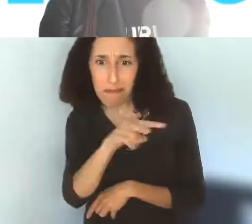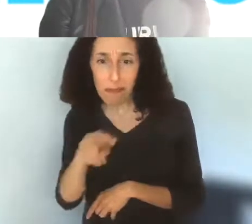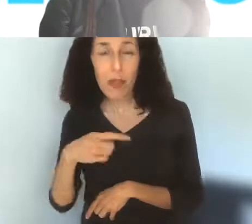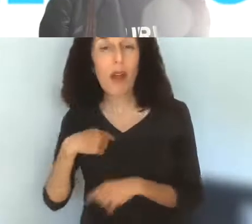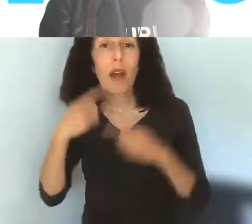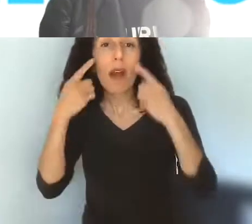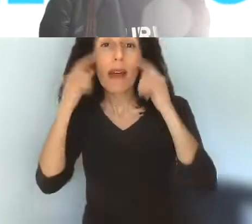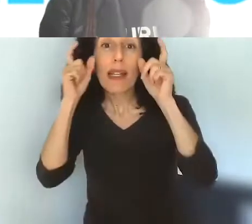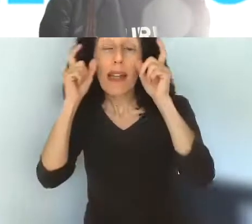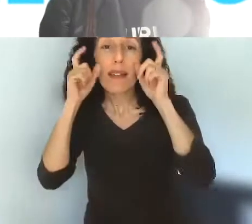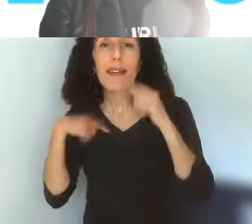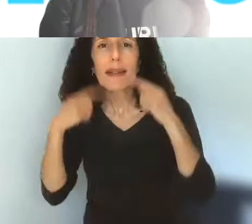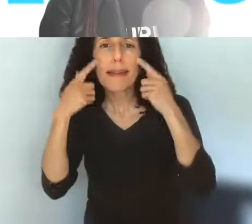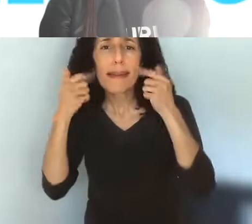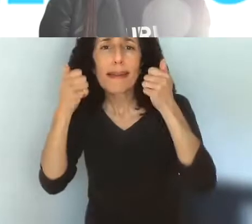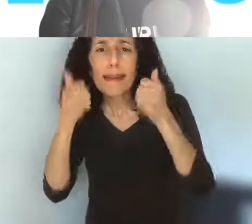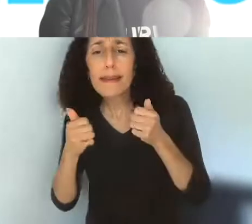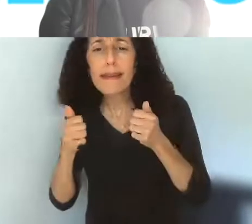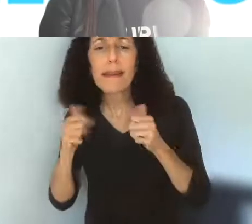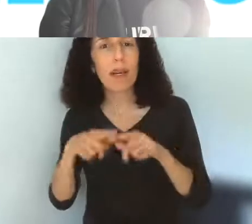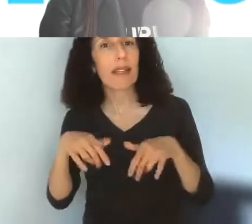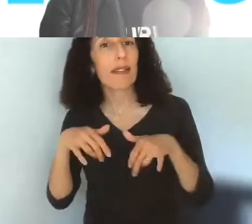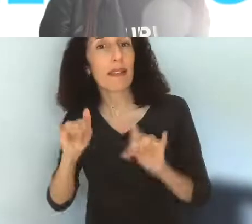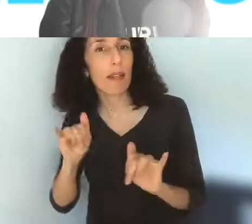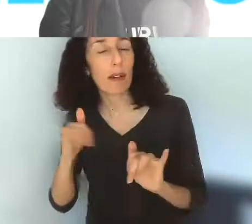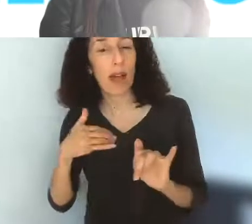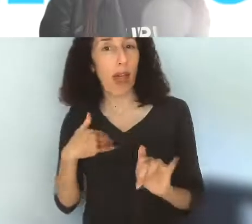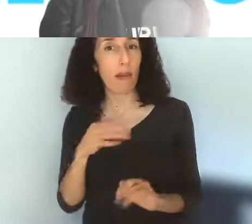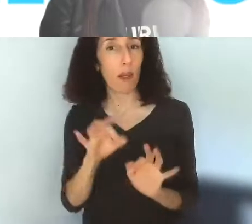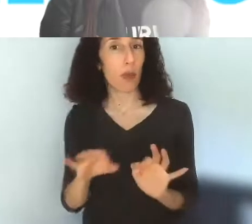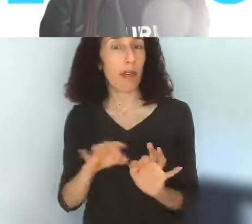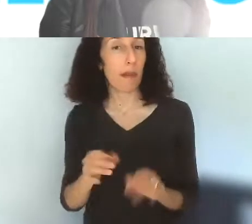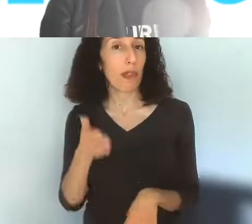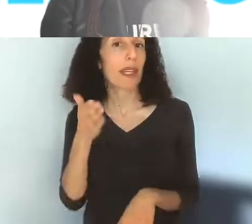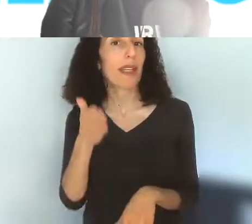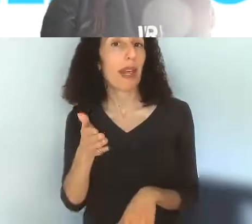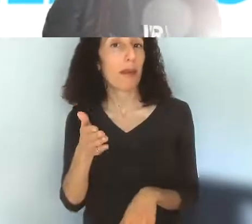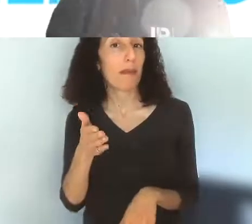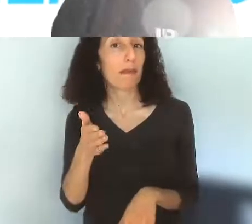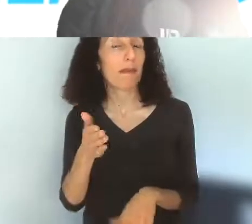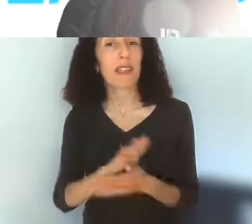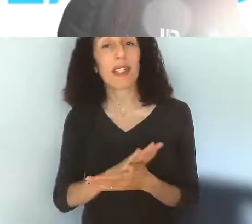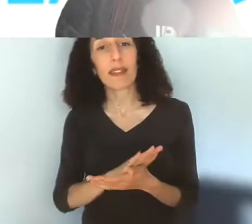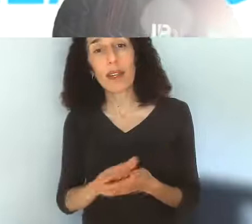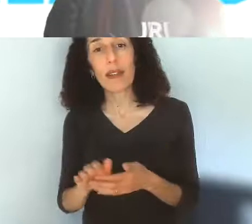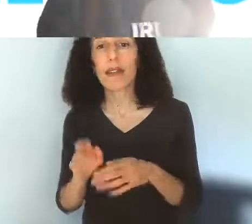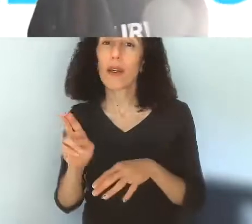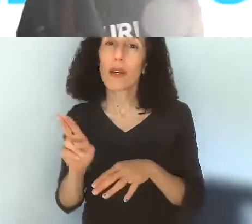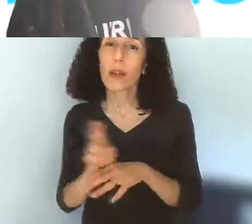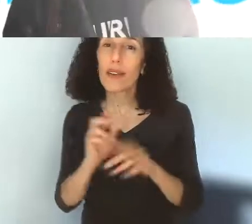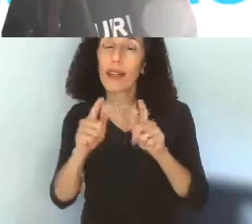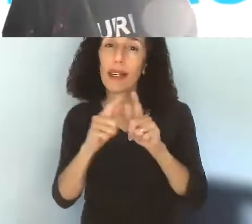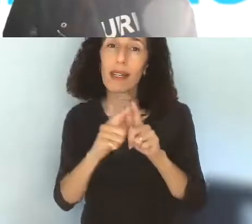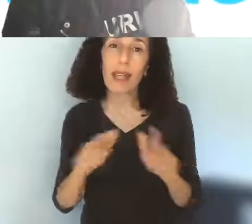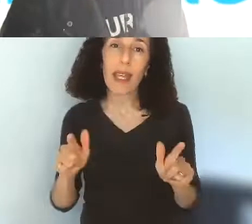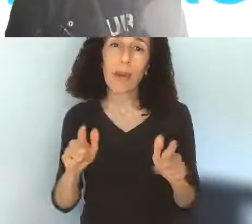it's also being able to listen and grow. The language, the use of language that Katarina spoke about earlier has been a